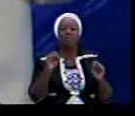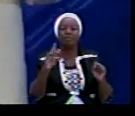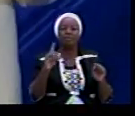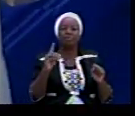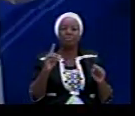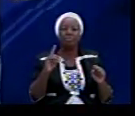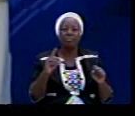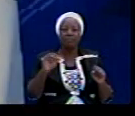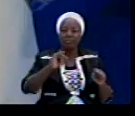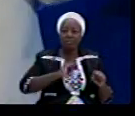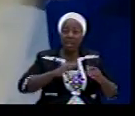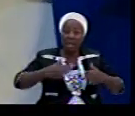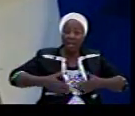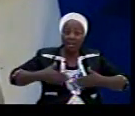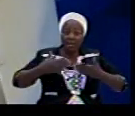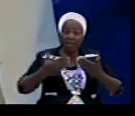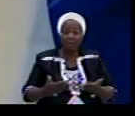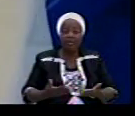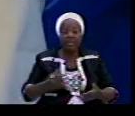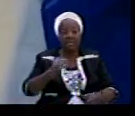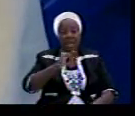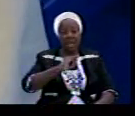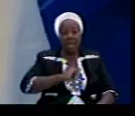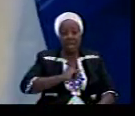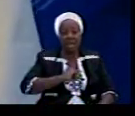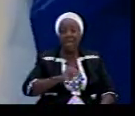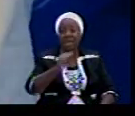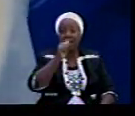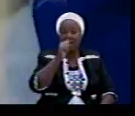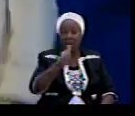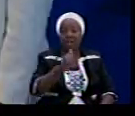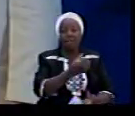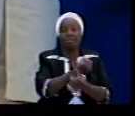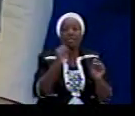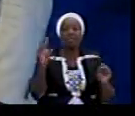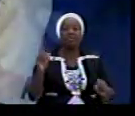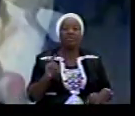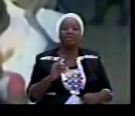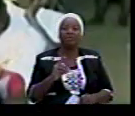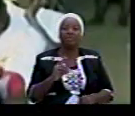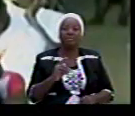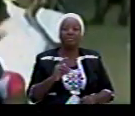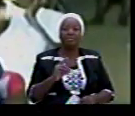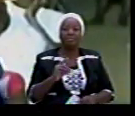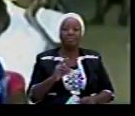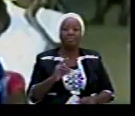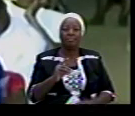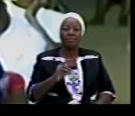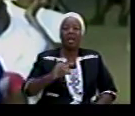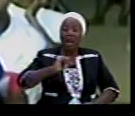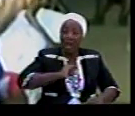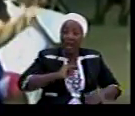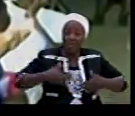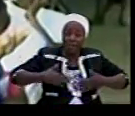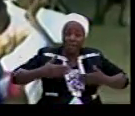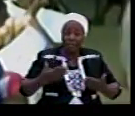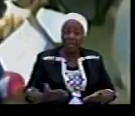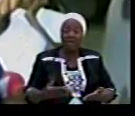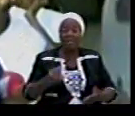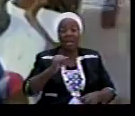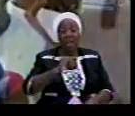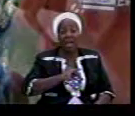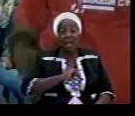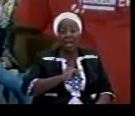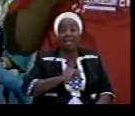I confess I am saved. I confess